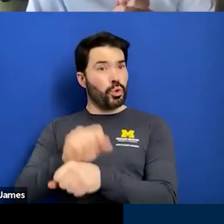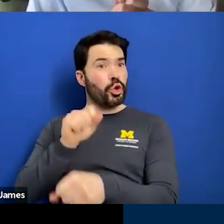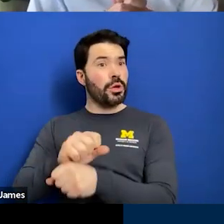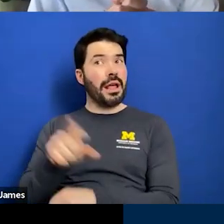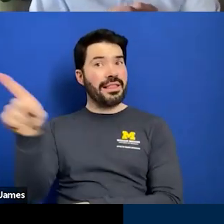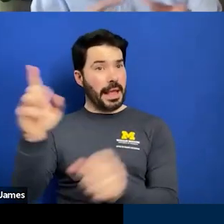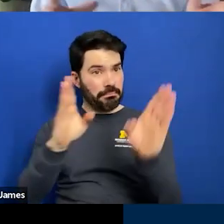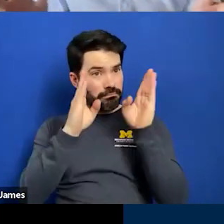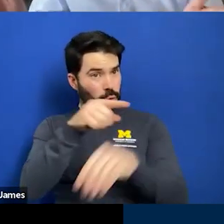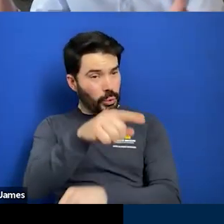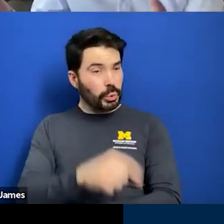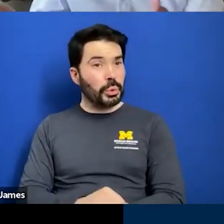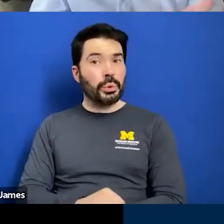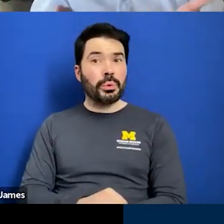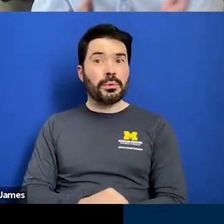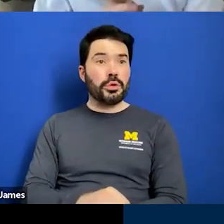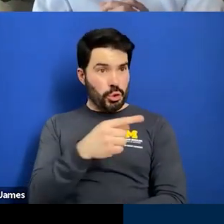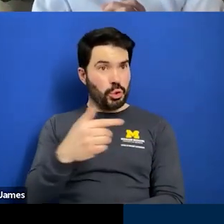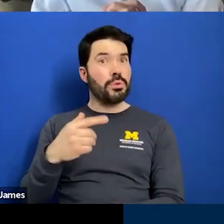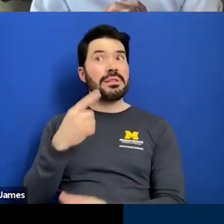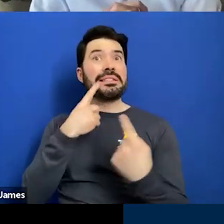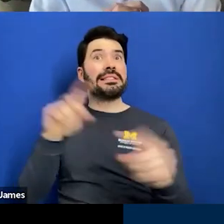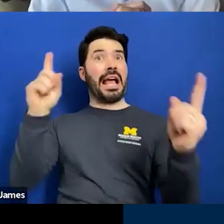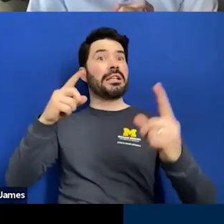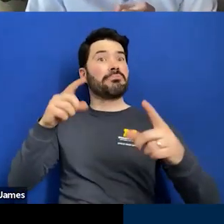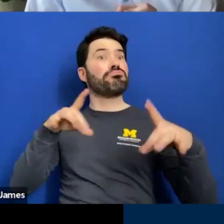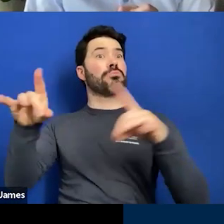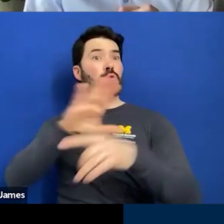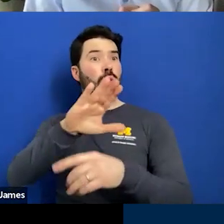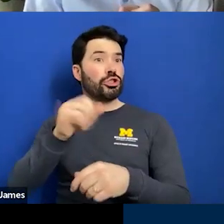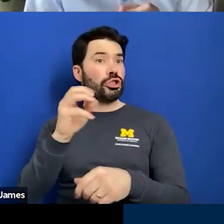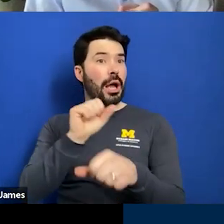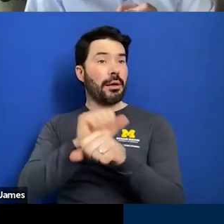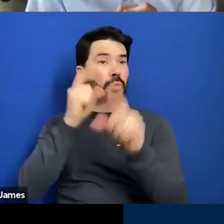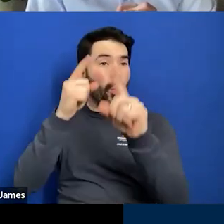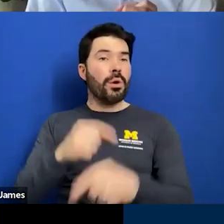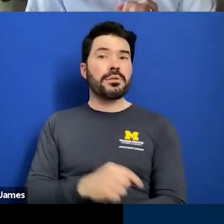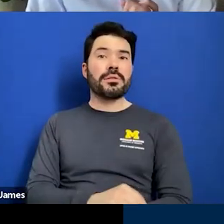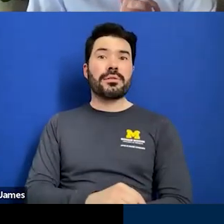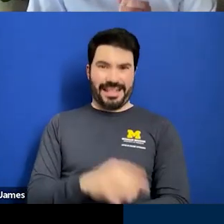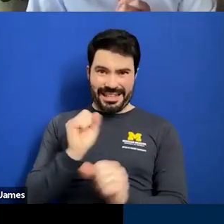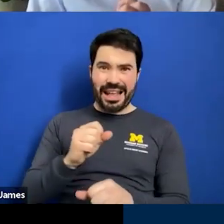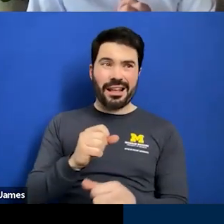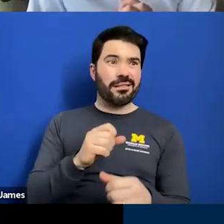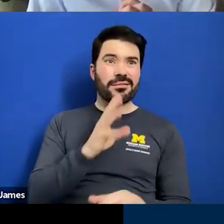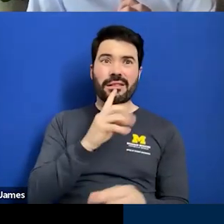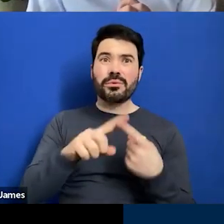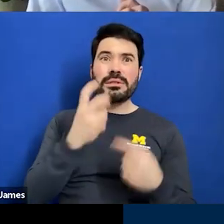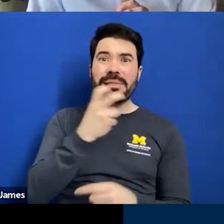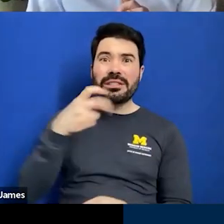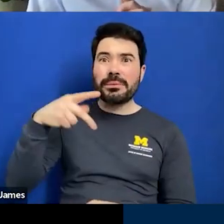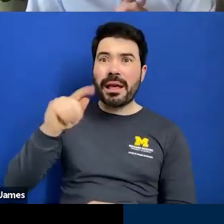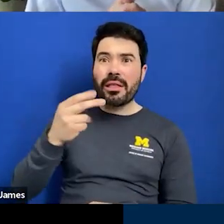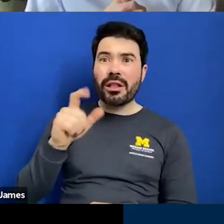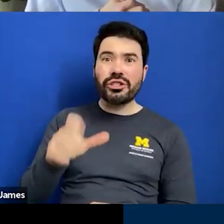there are different, you can refer people to speech pathology. They can work on cognitive issues with hearing loss,